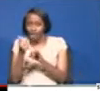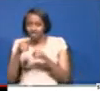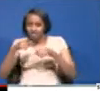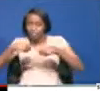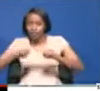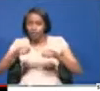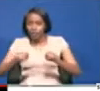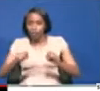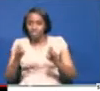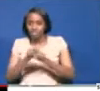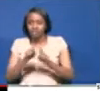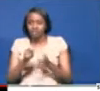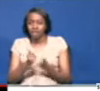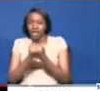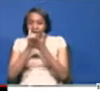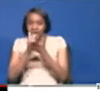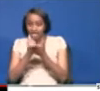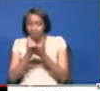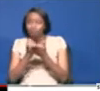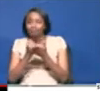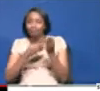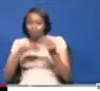hao kazini wakiwapeleka. Biashara itarudi.